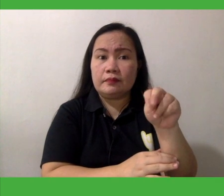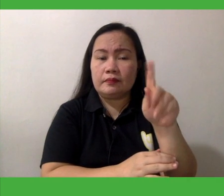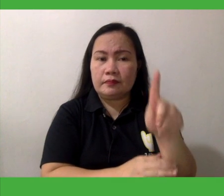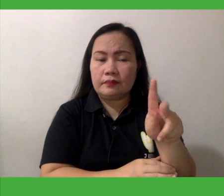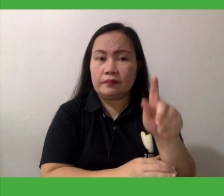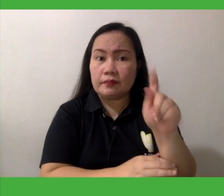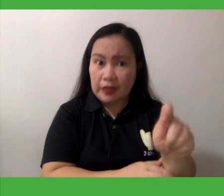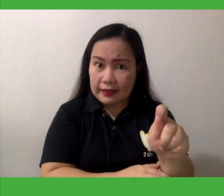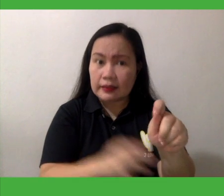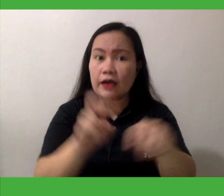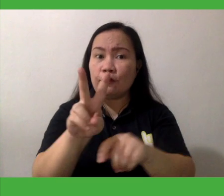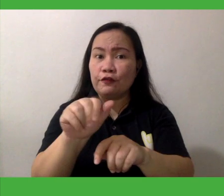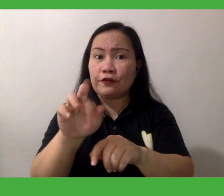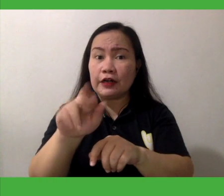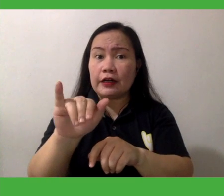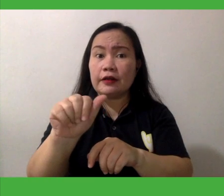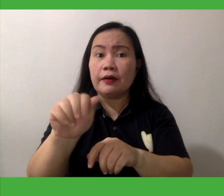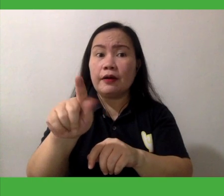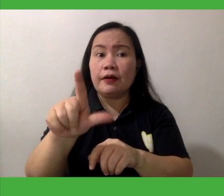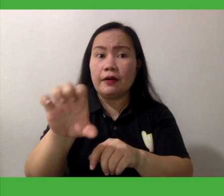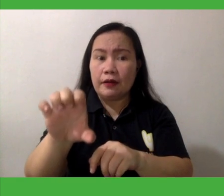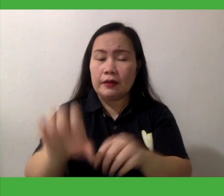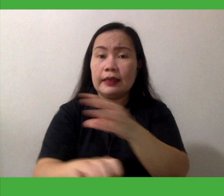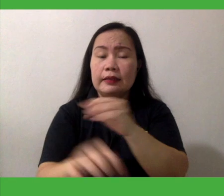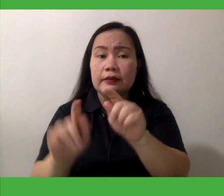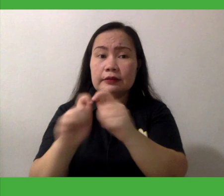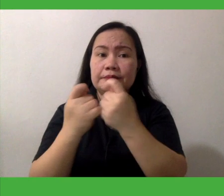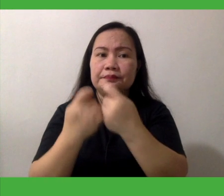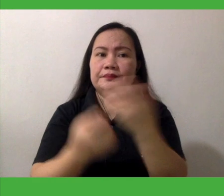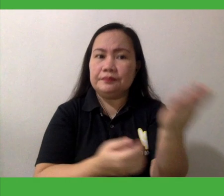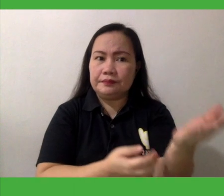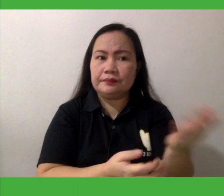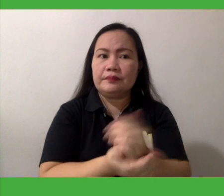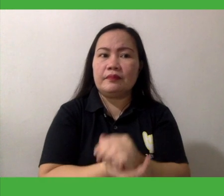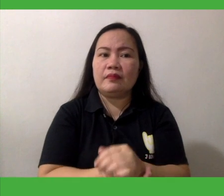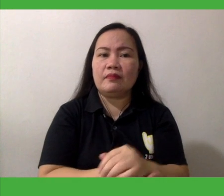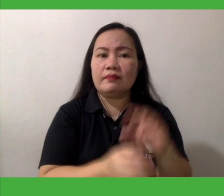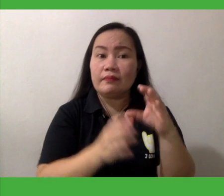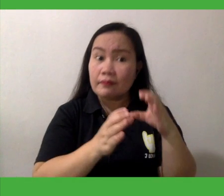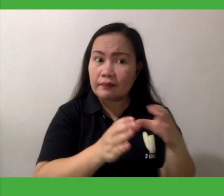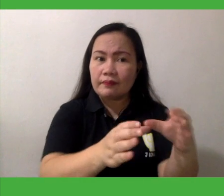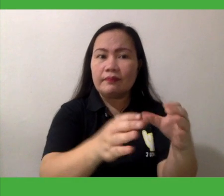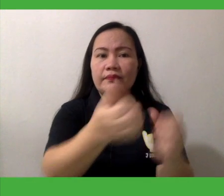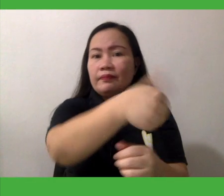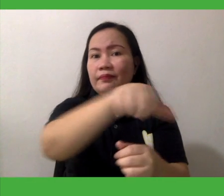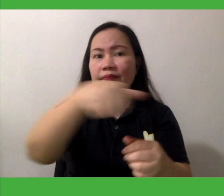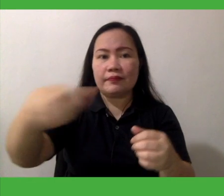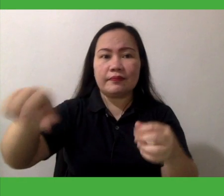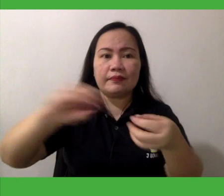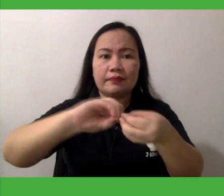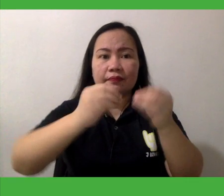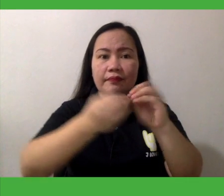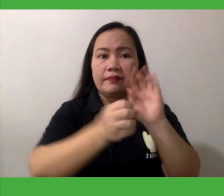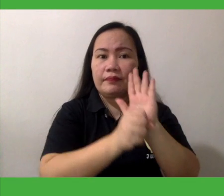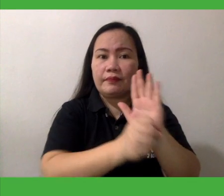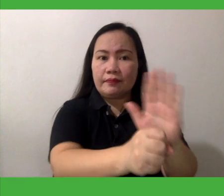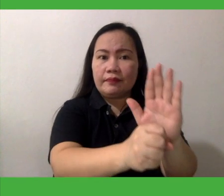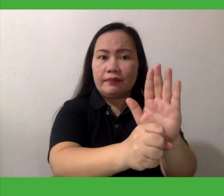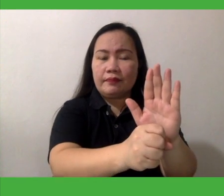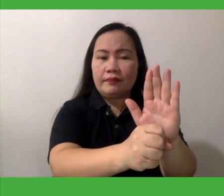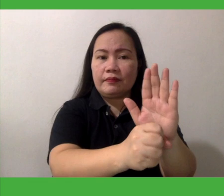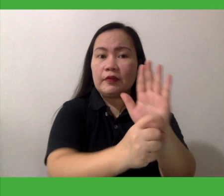part of algebraic expression. So, ang constant, this is any number or